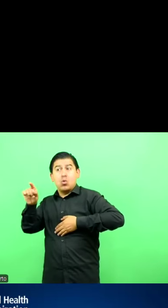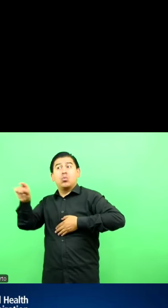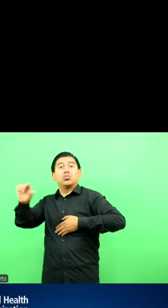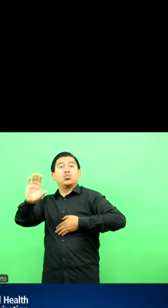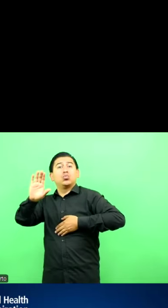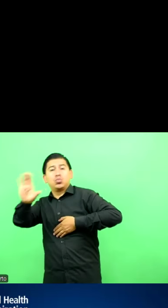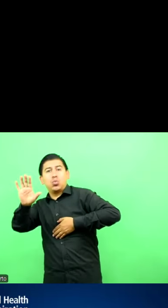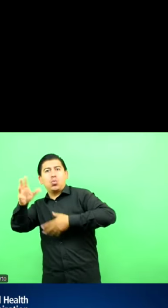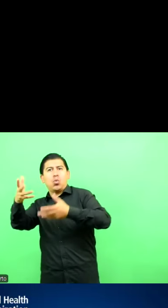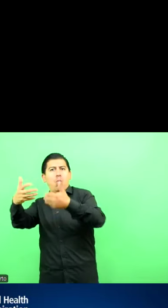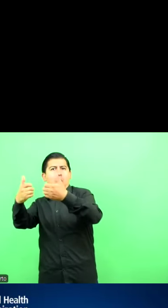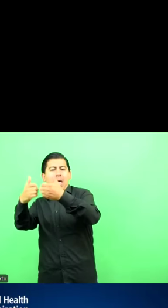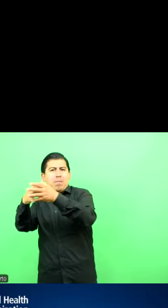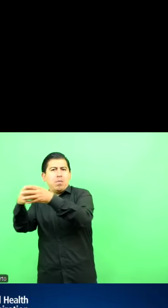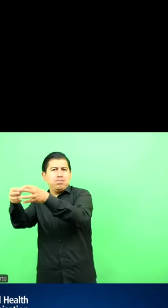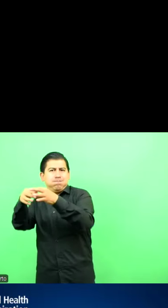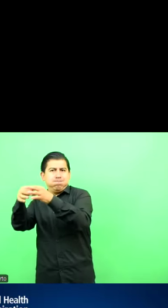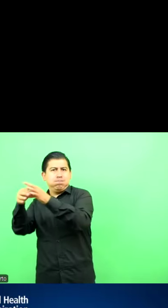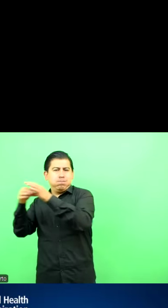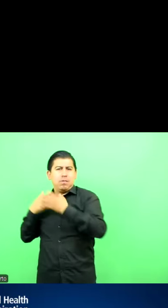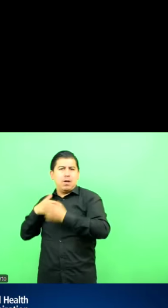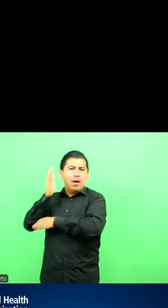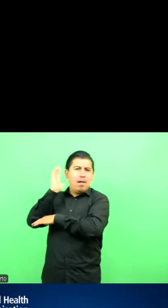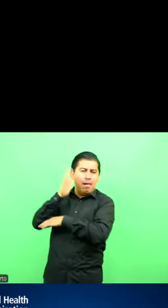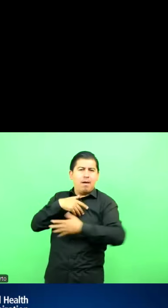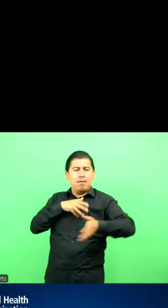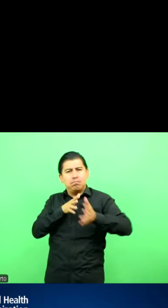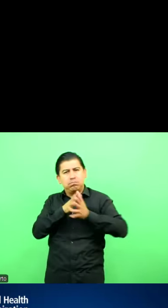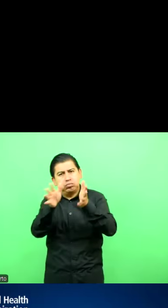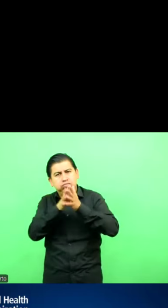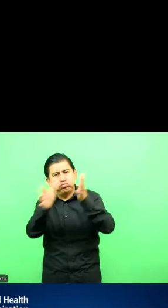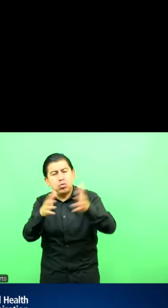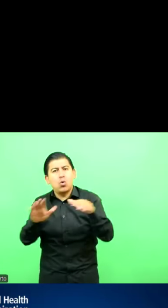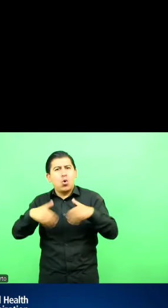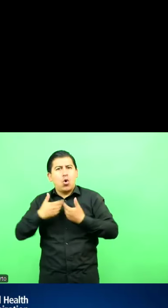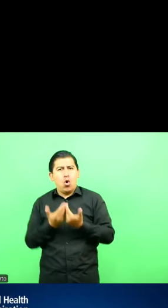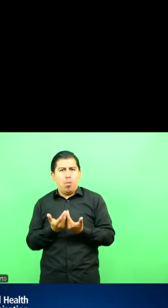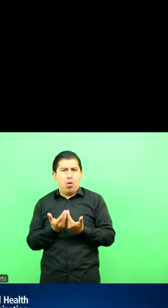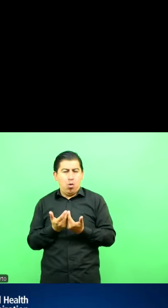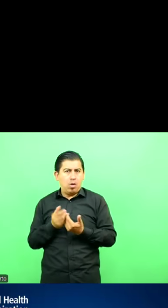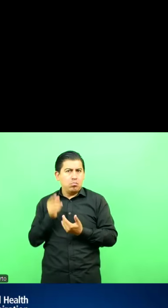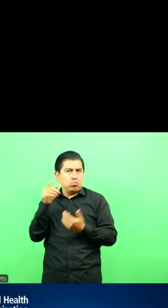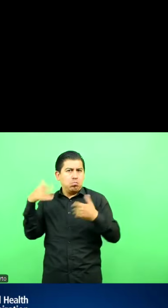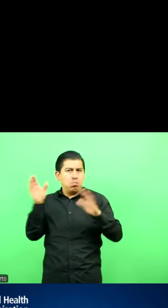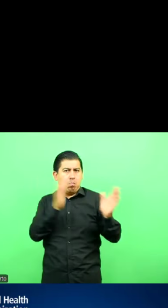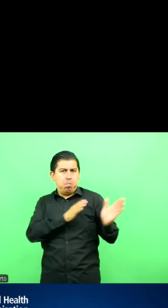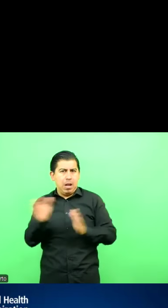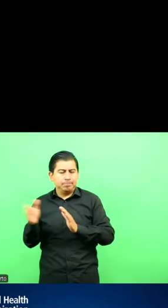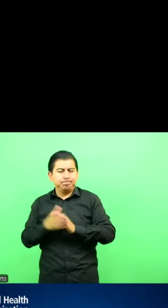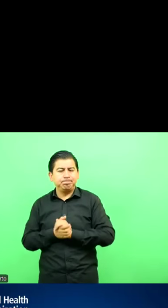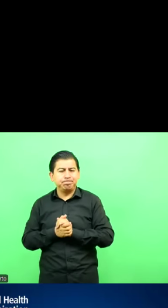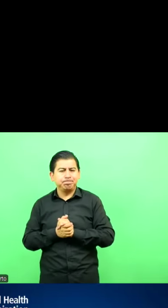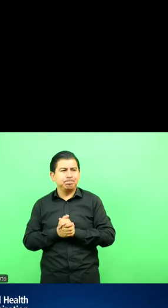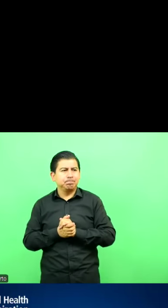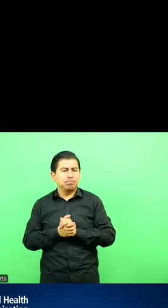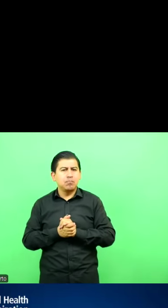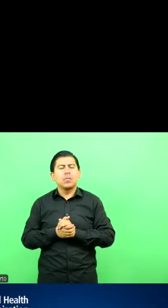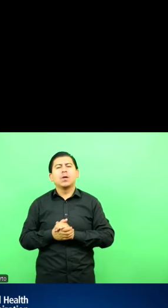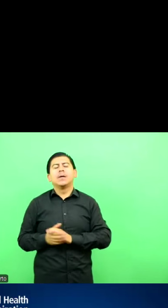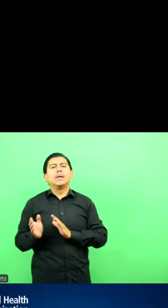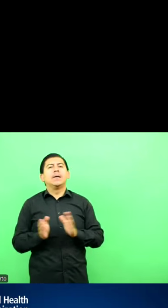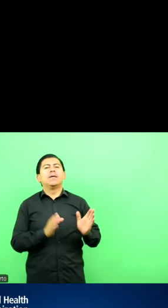approach. So the whole issue around the elderly population needs to be seen from